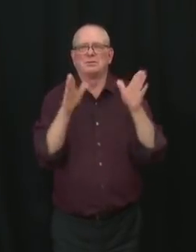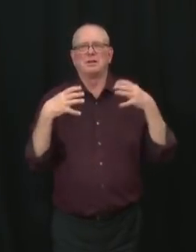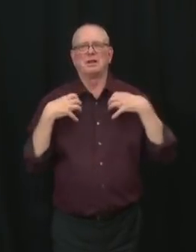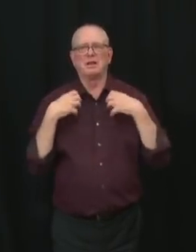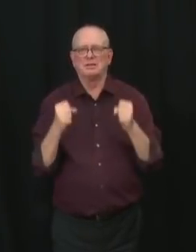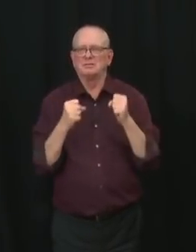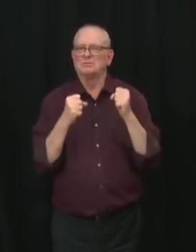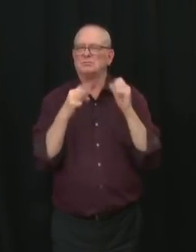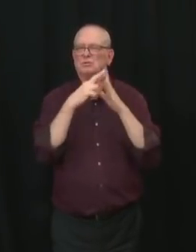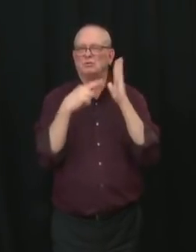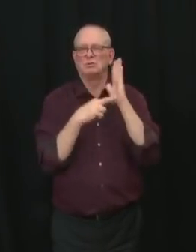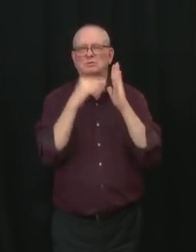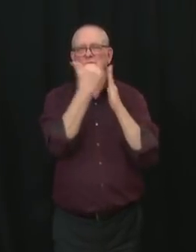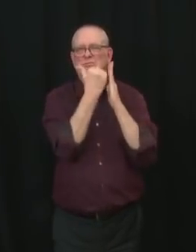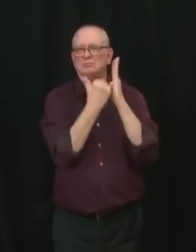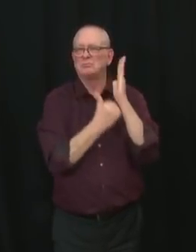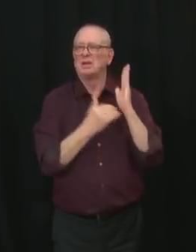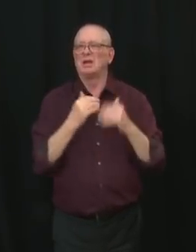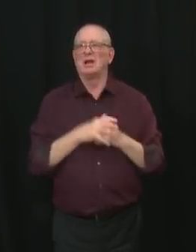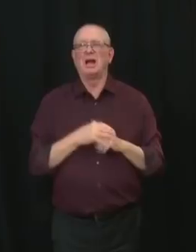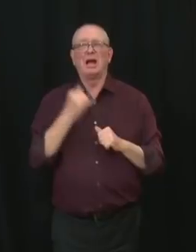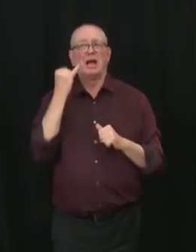have not yet done so, get your booster shot.